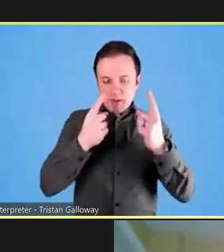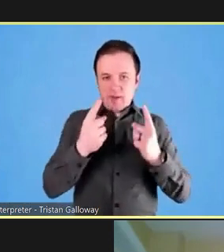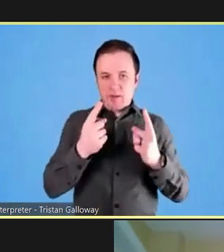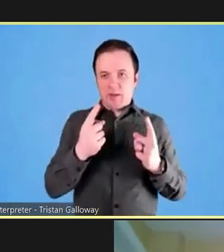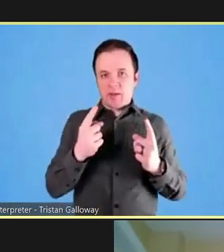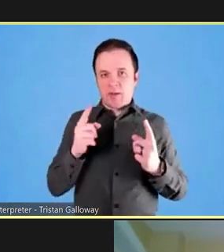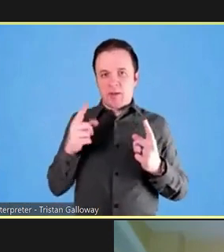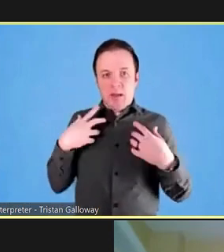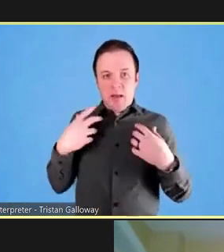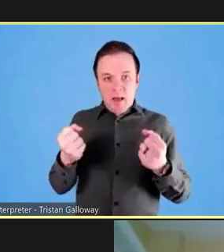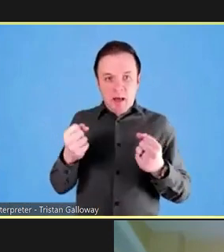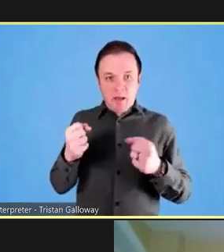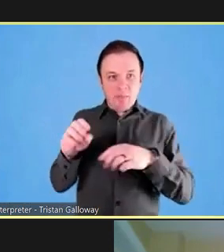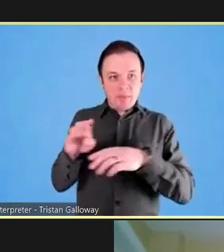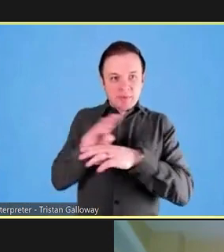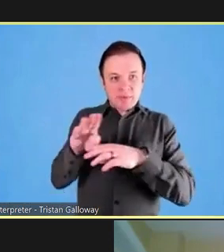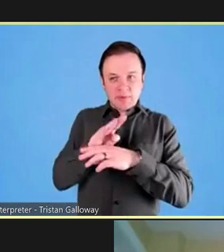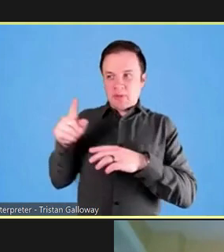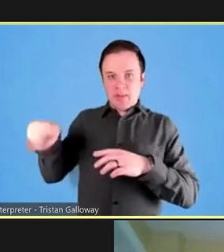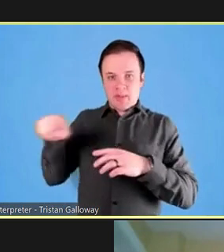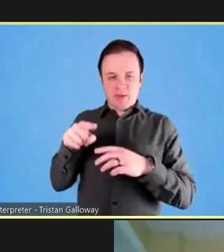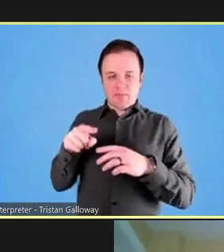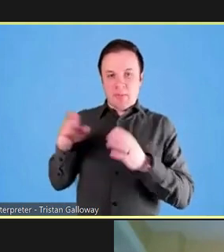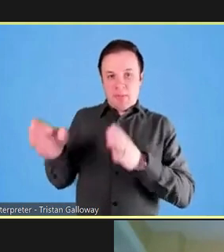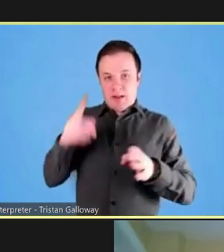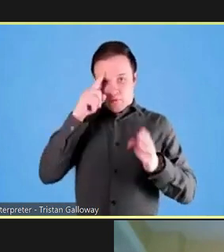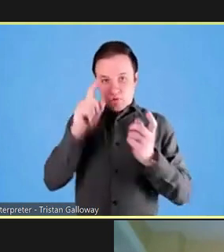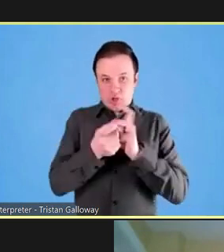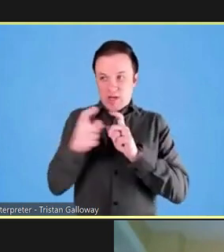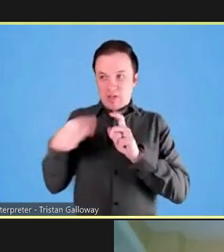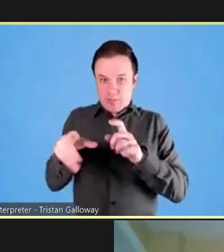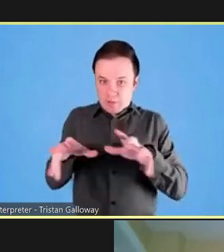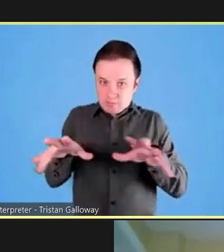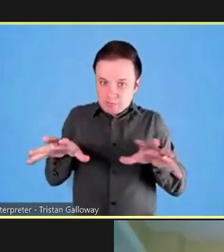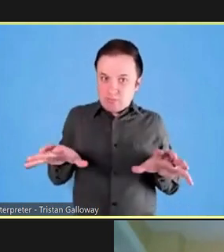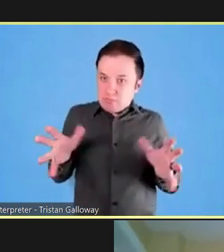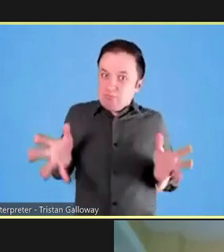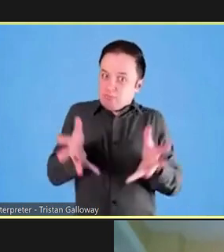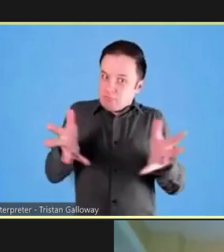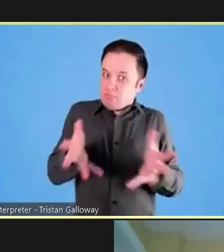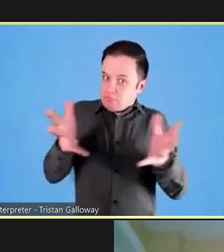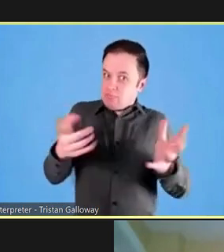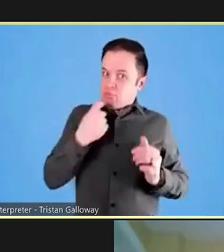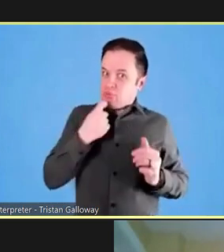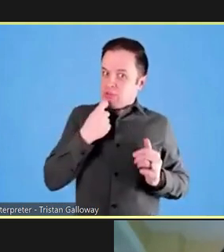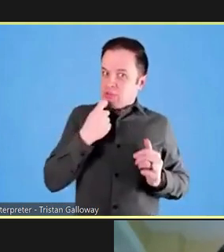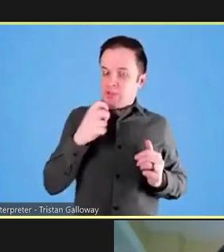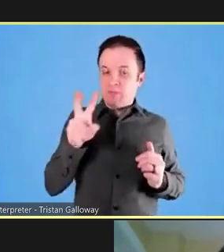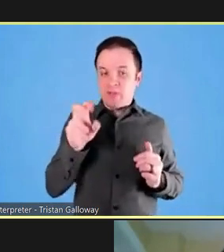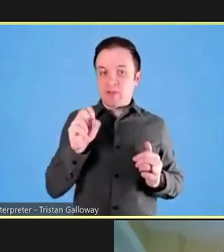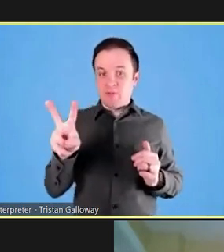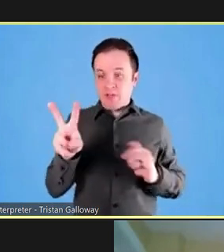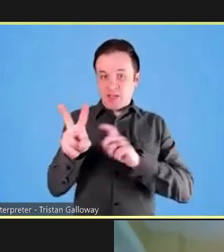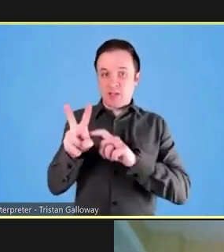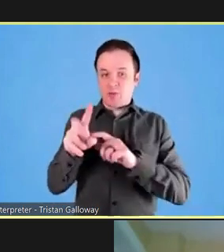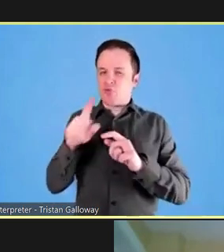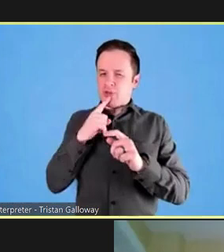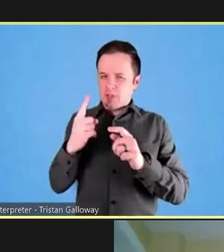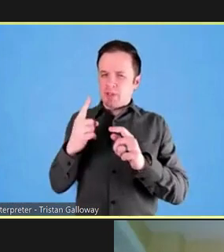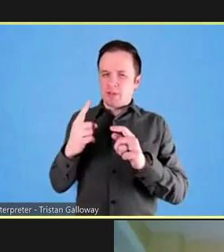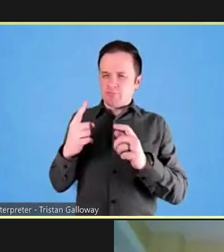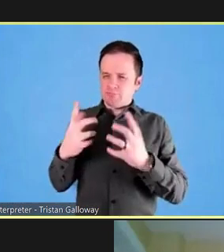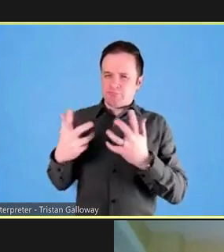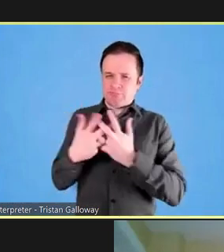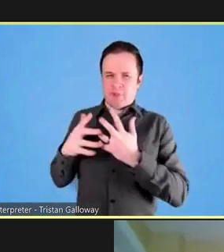Bureau's blueprint for change that they've been pushing out pretty significantly recently, the VSV is in great alignment with